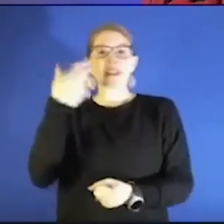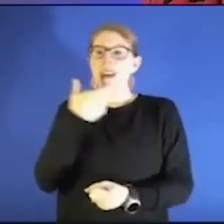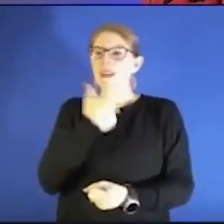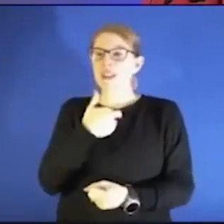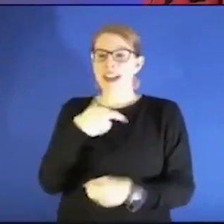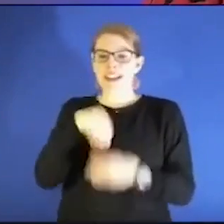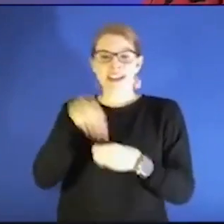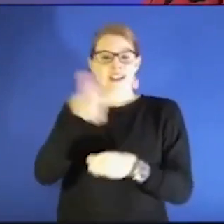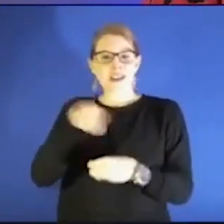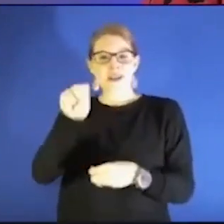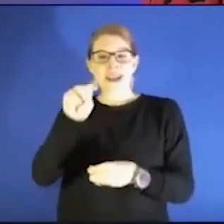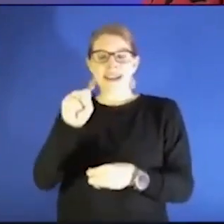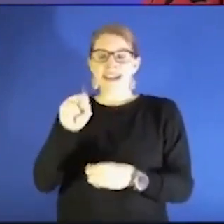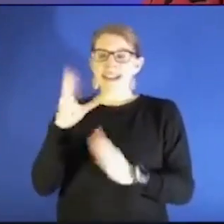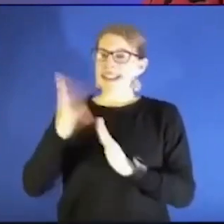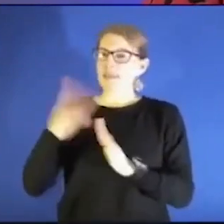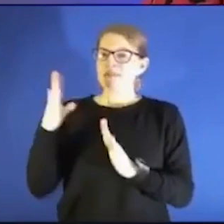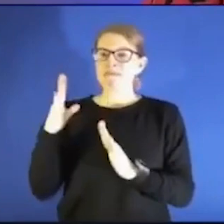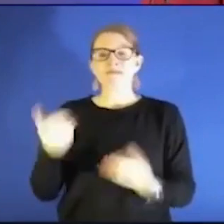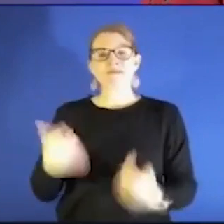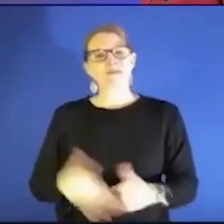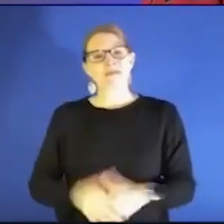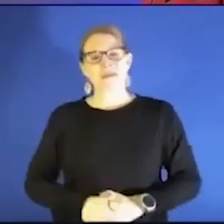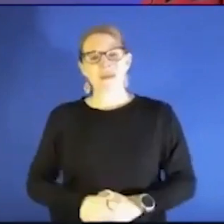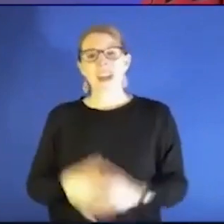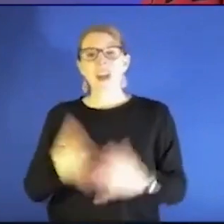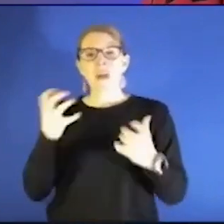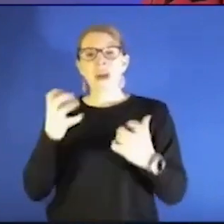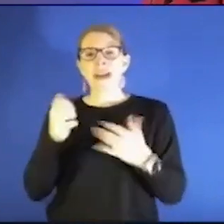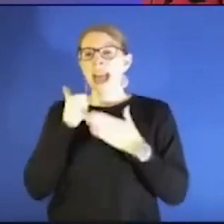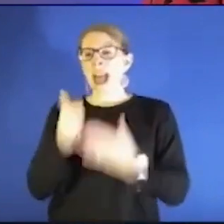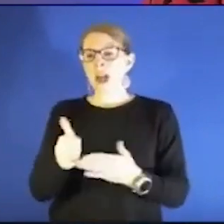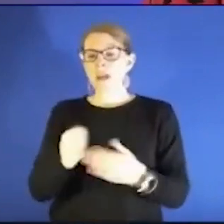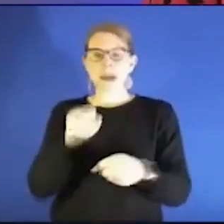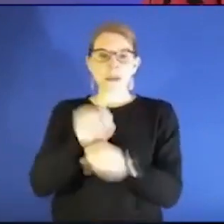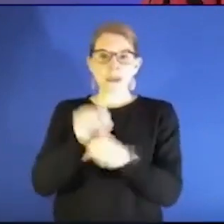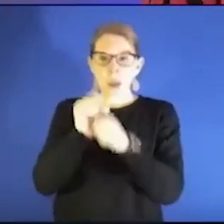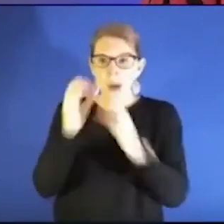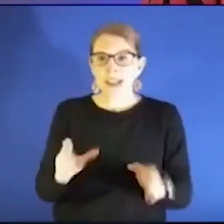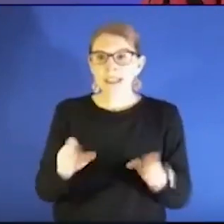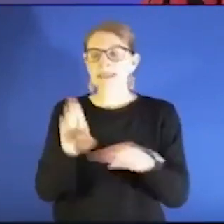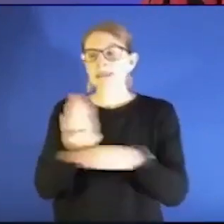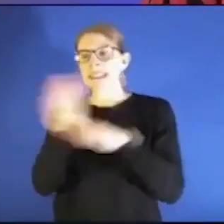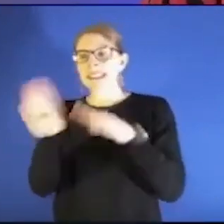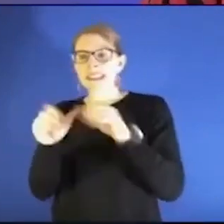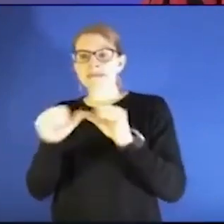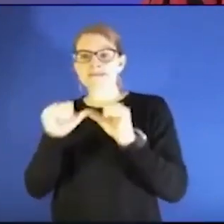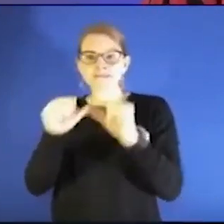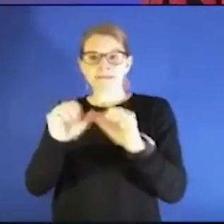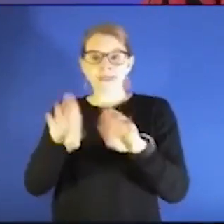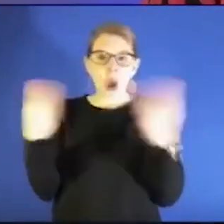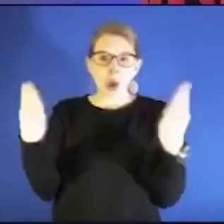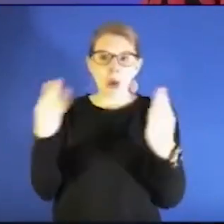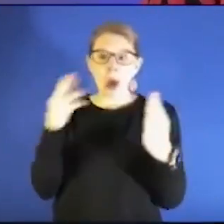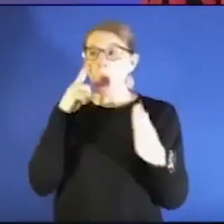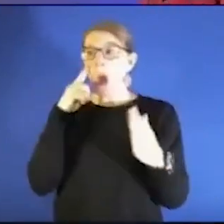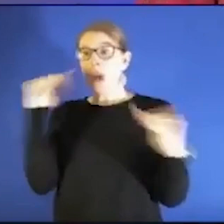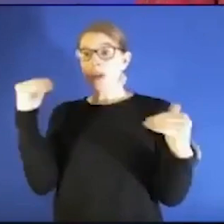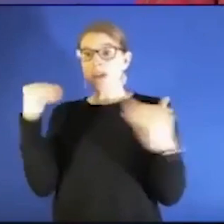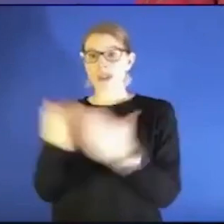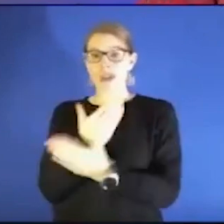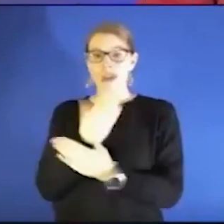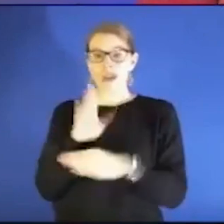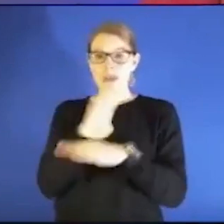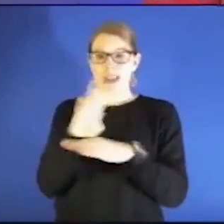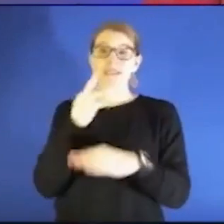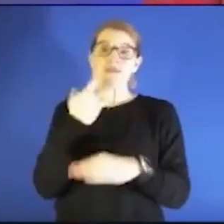doubt. So we want to do whatever we can to help the employees and the businesses stay open, and hopefully see new ones coming in 2022. So, Bill,